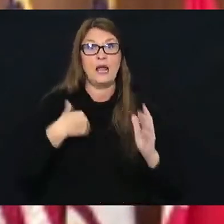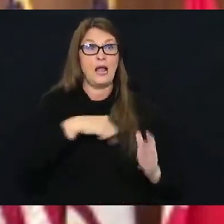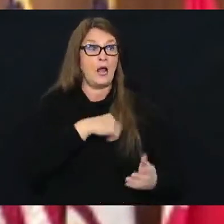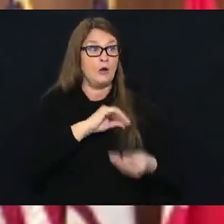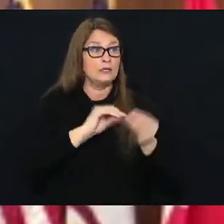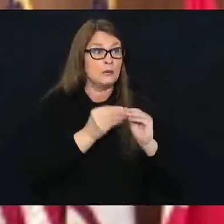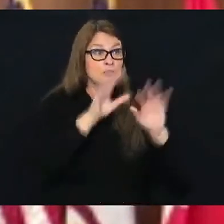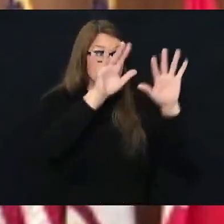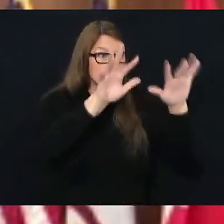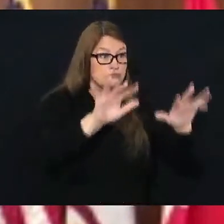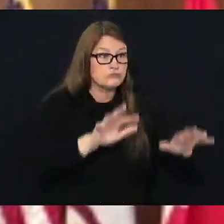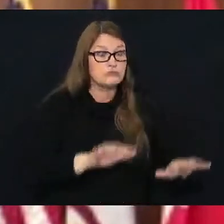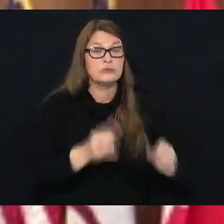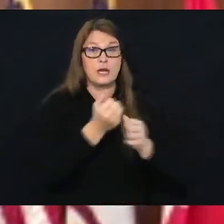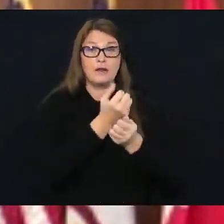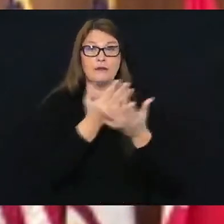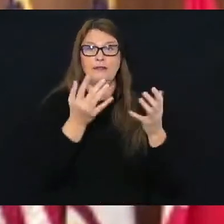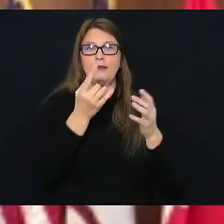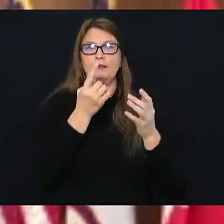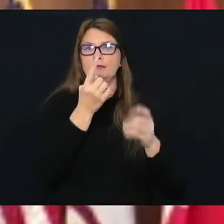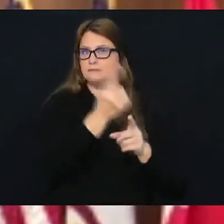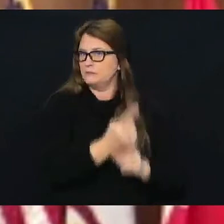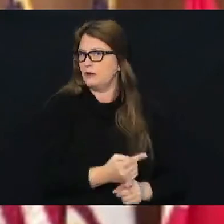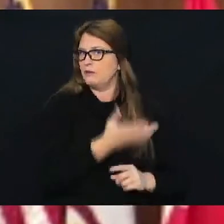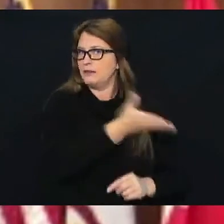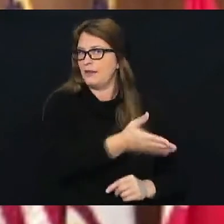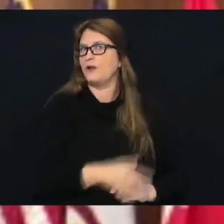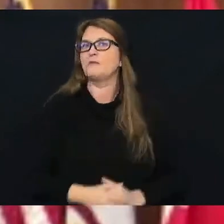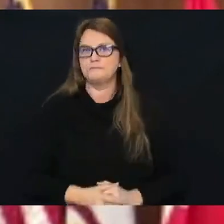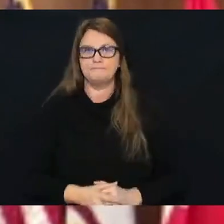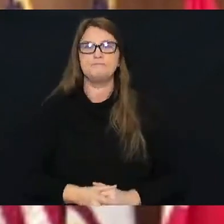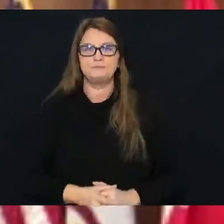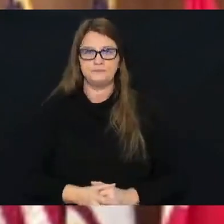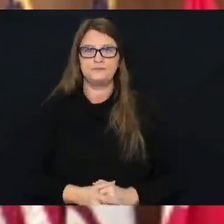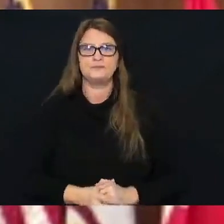work with DHHR to ensure that we do maintain those stockpiles.